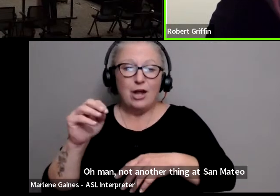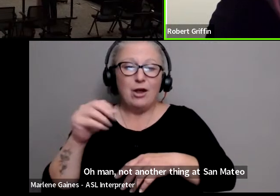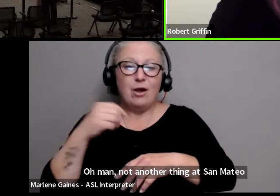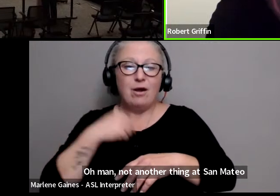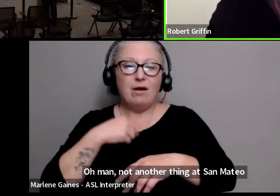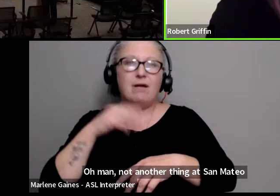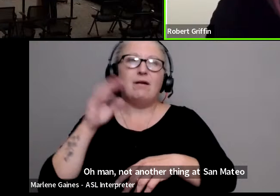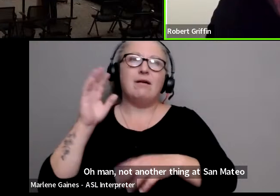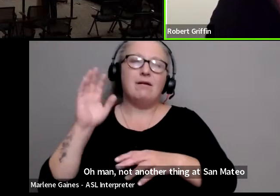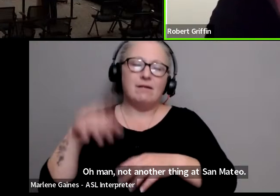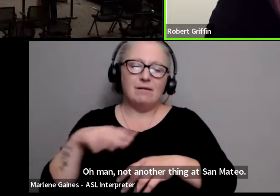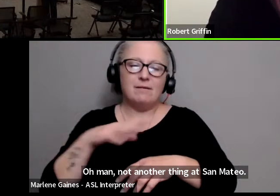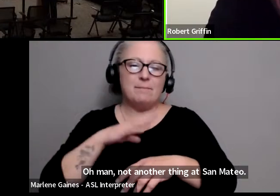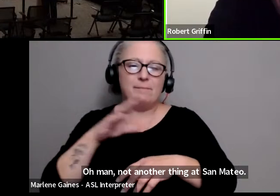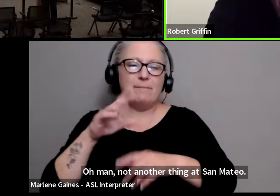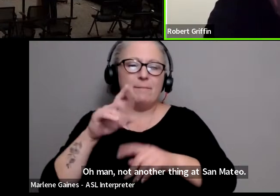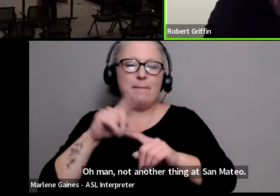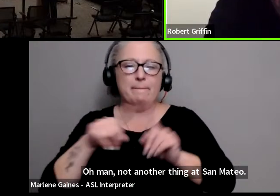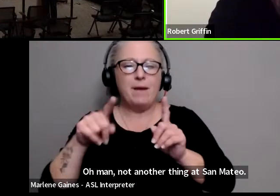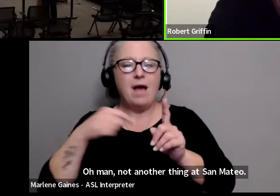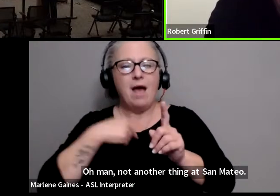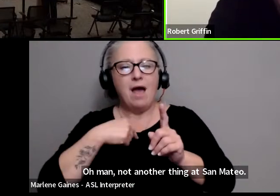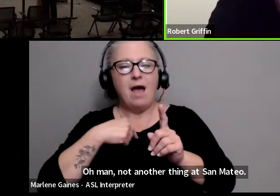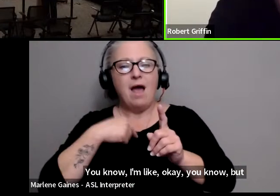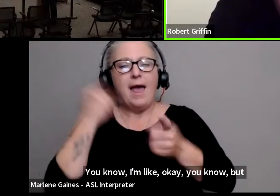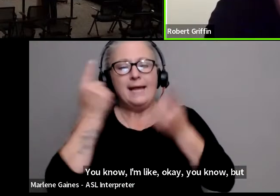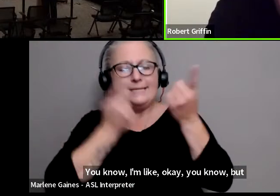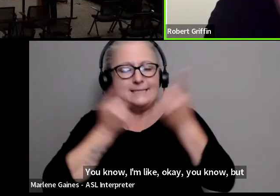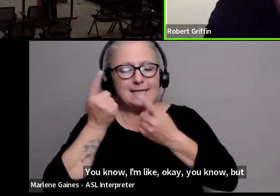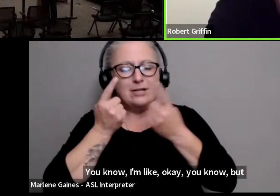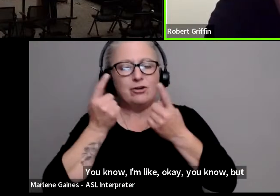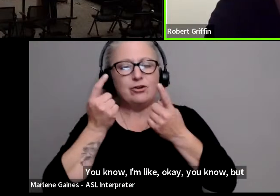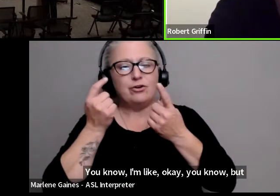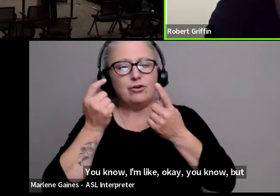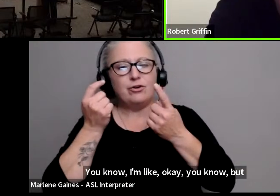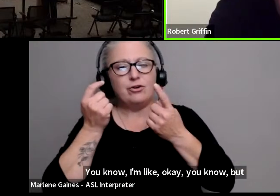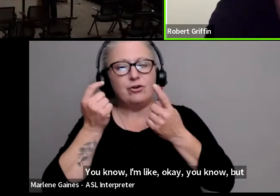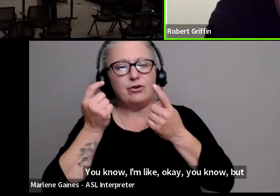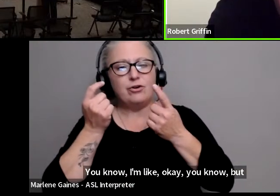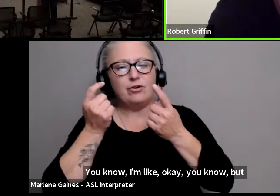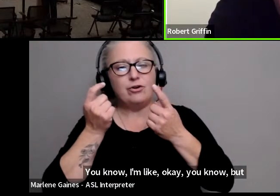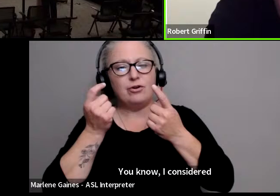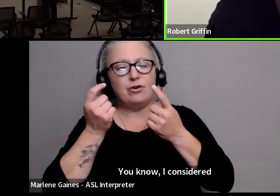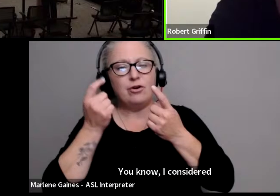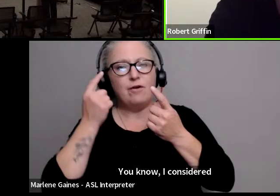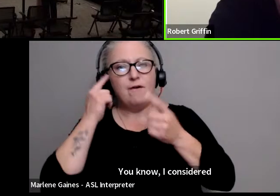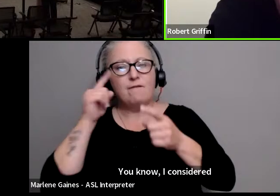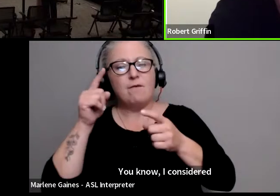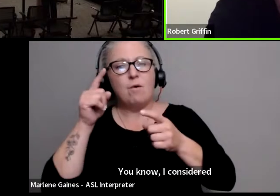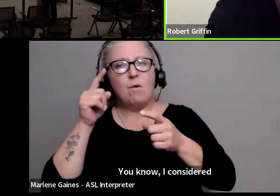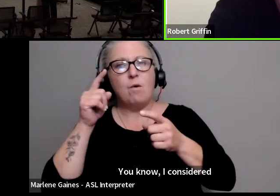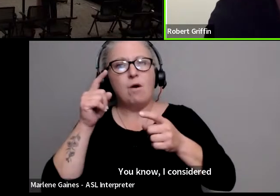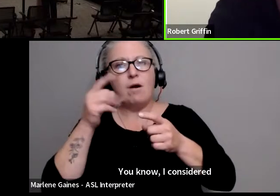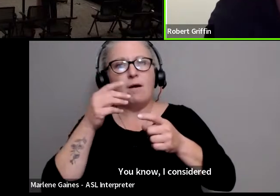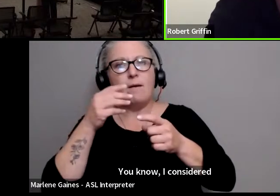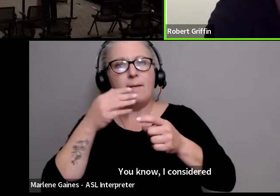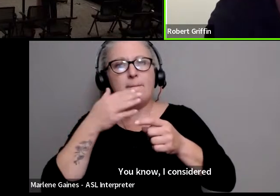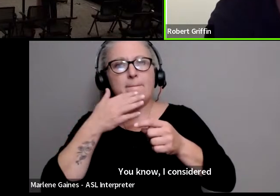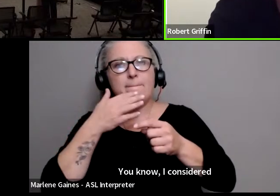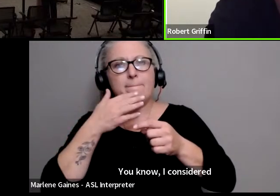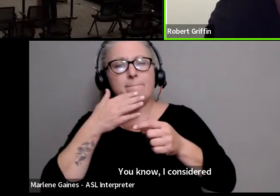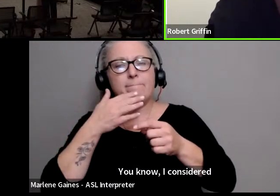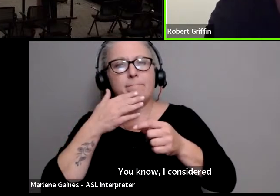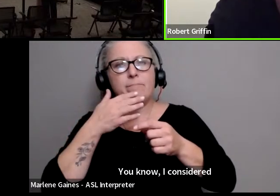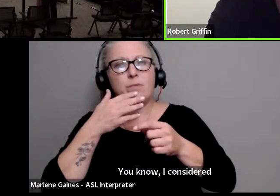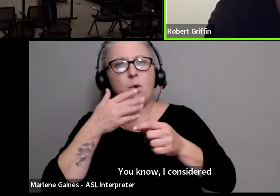like, okay, I considered from a practicality standpoint,